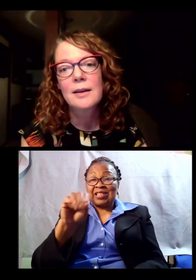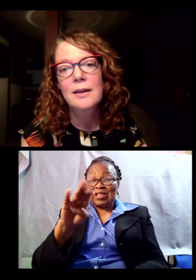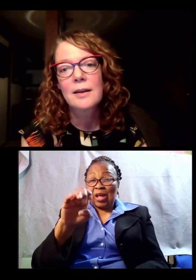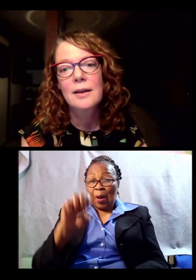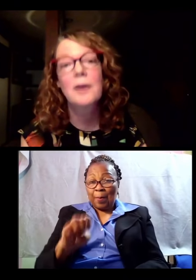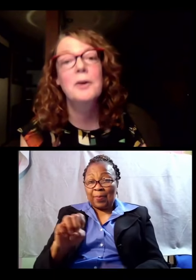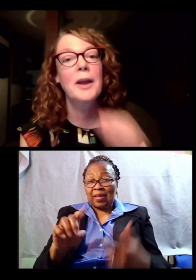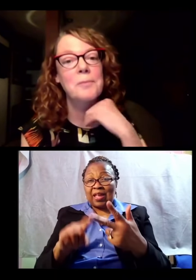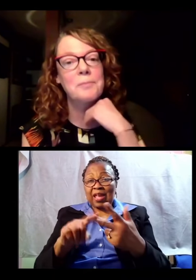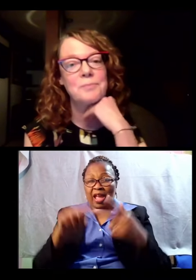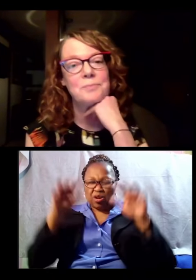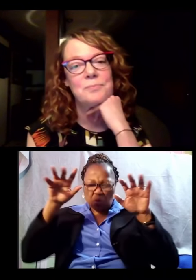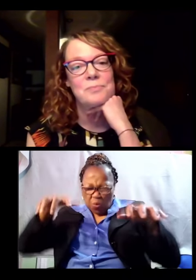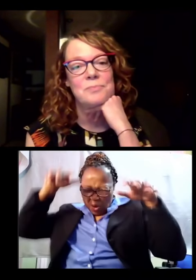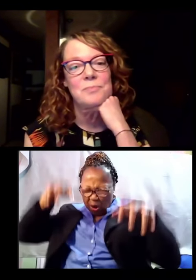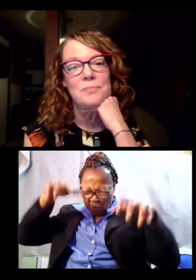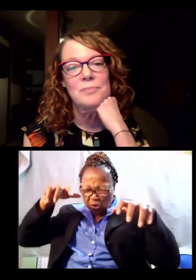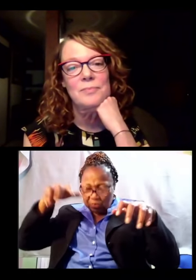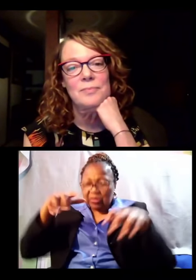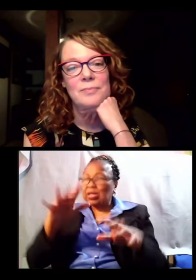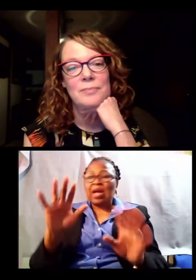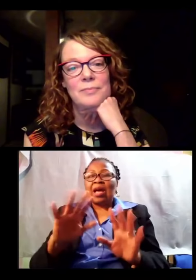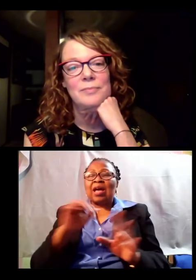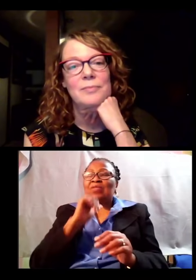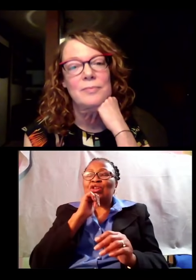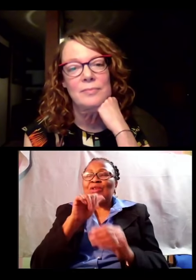about the past. They're okay. About the animal side.